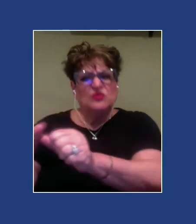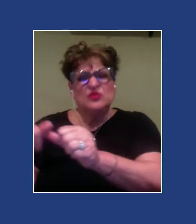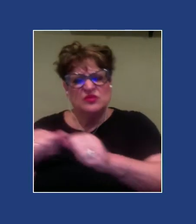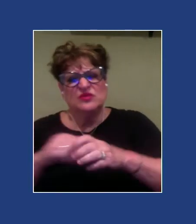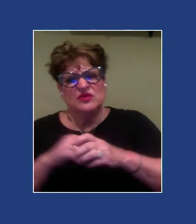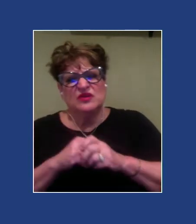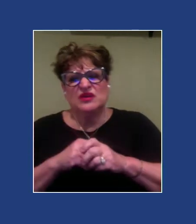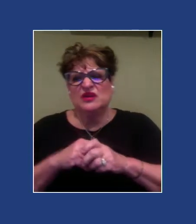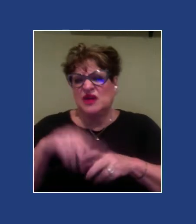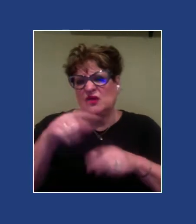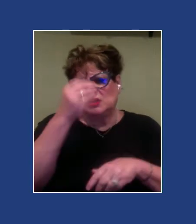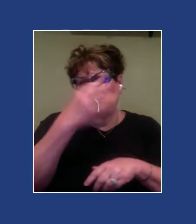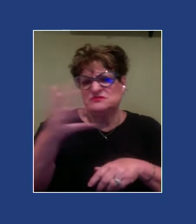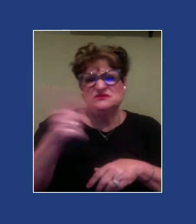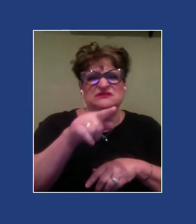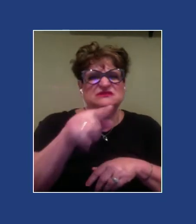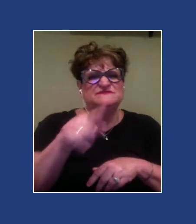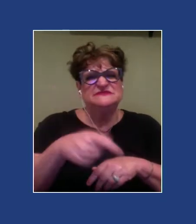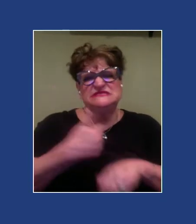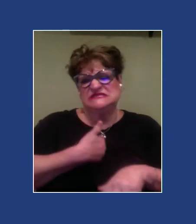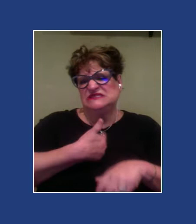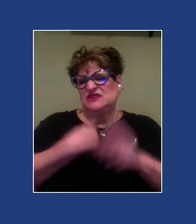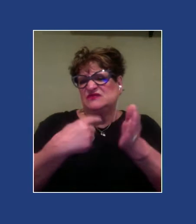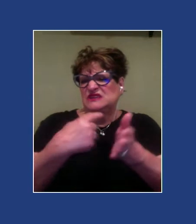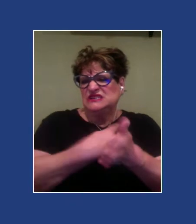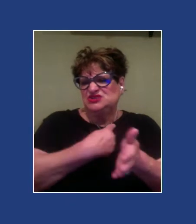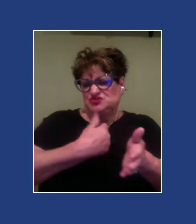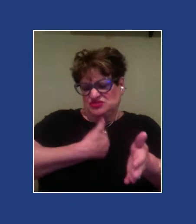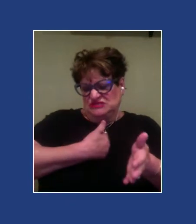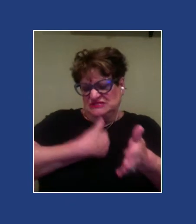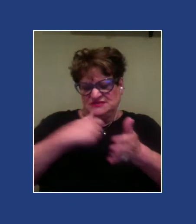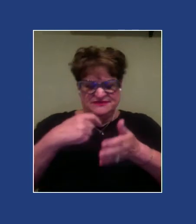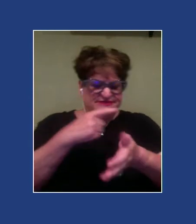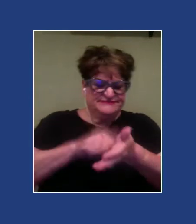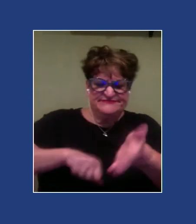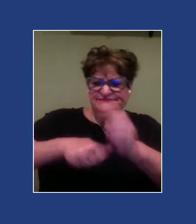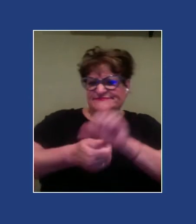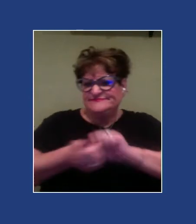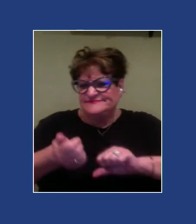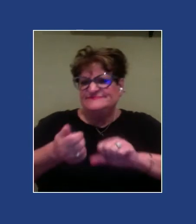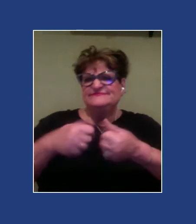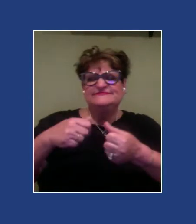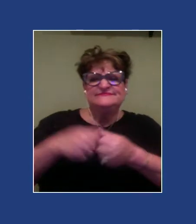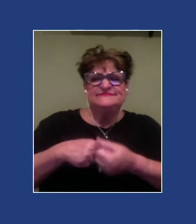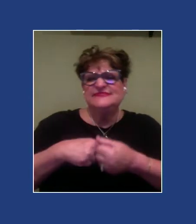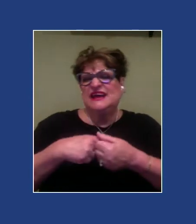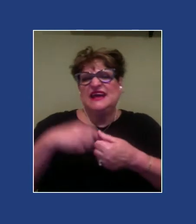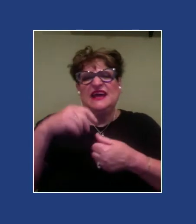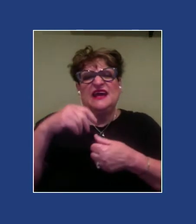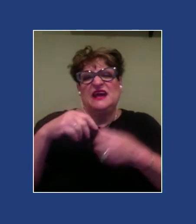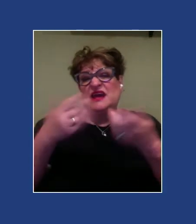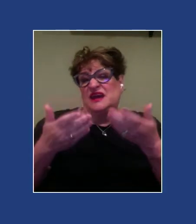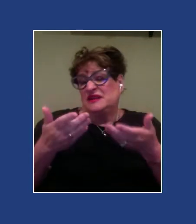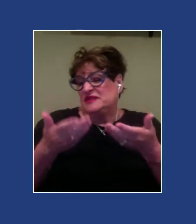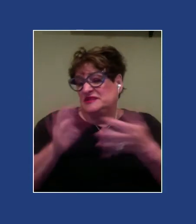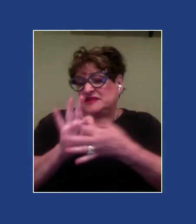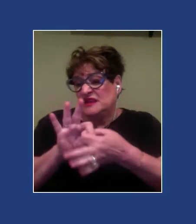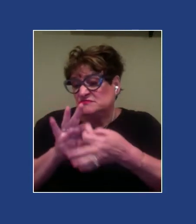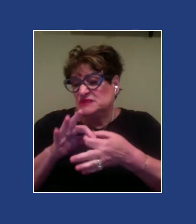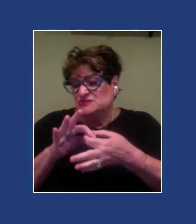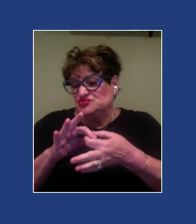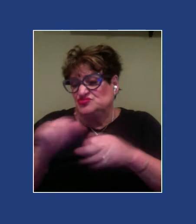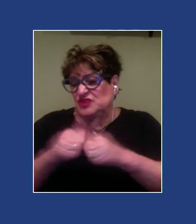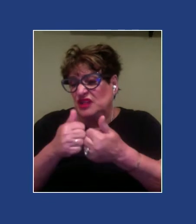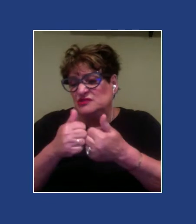A word about self-injurious behavior. In addition to attachment challenges, as we know in BPD, there may be a